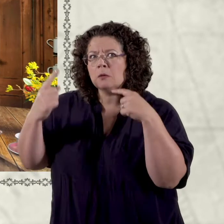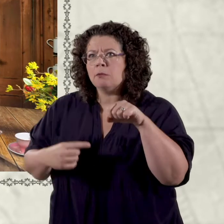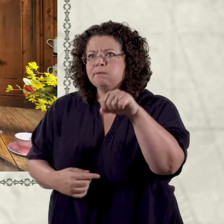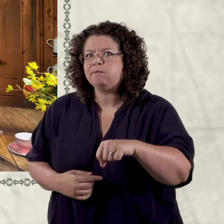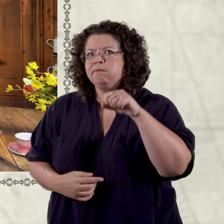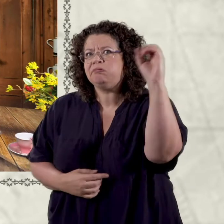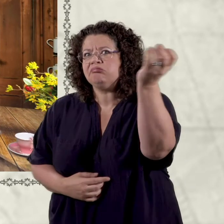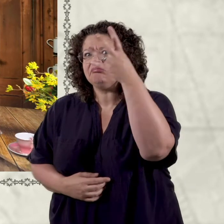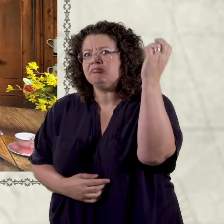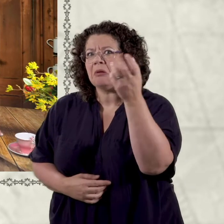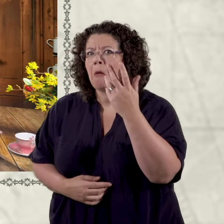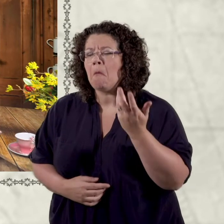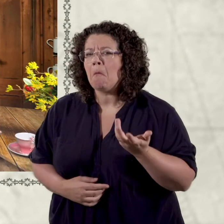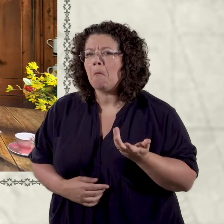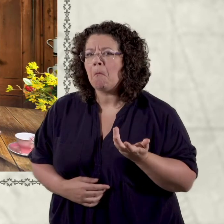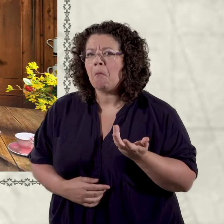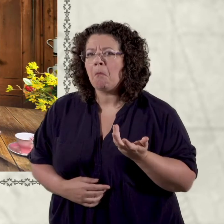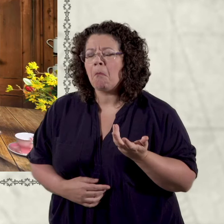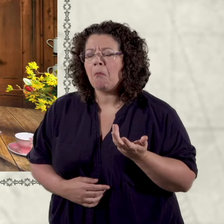No siren.